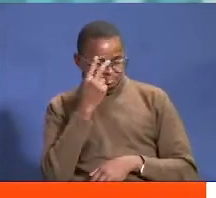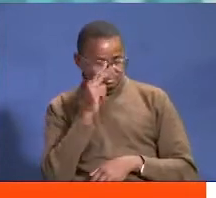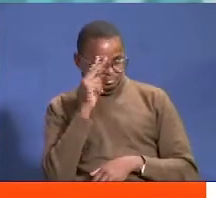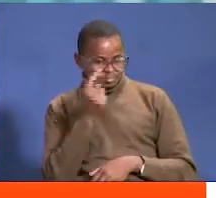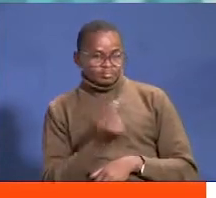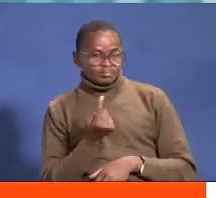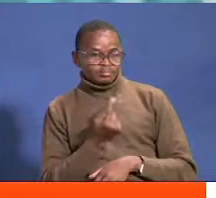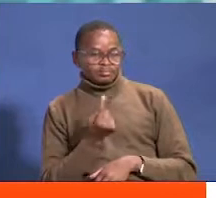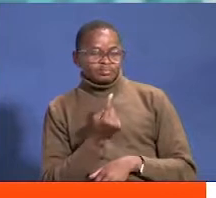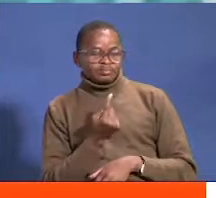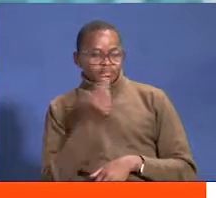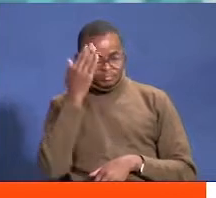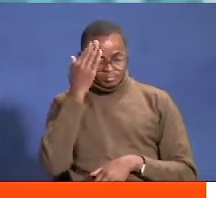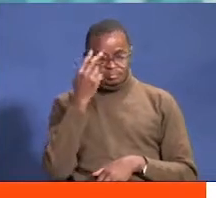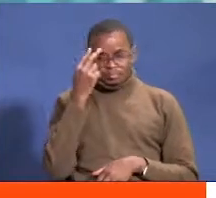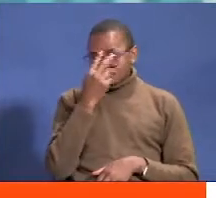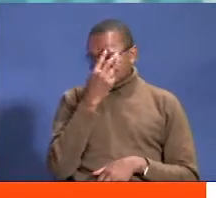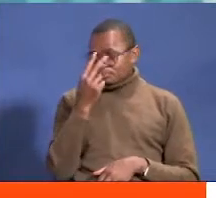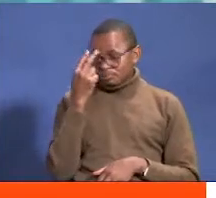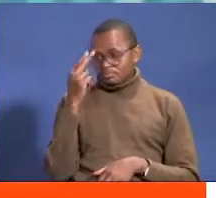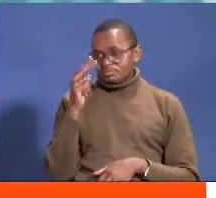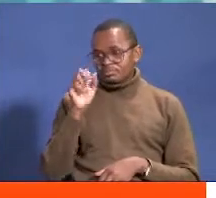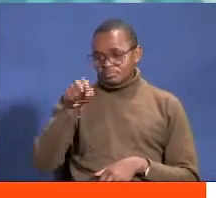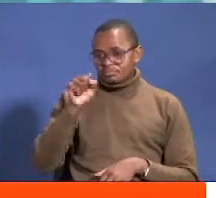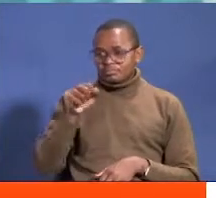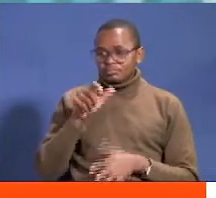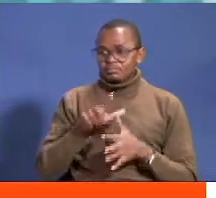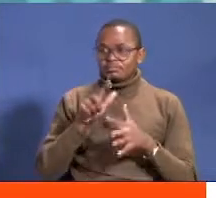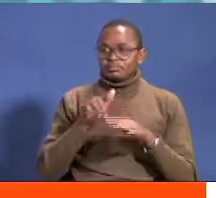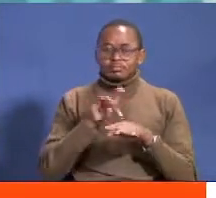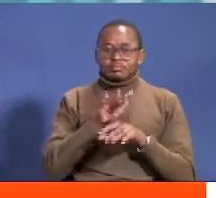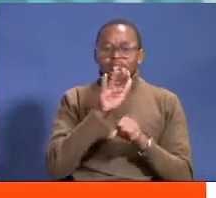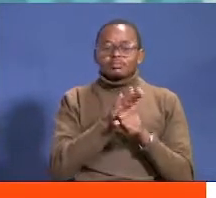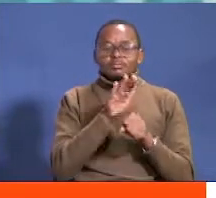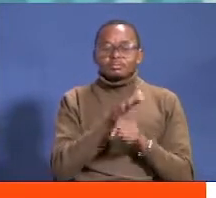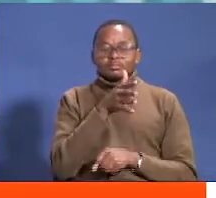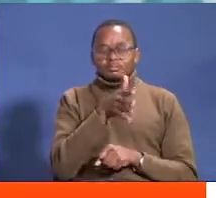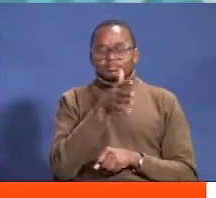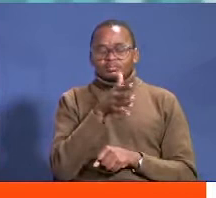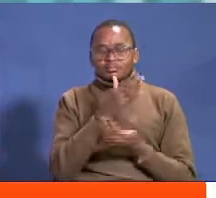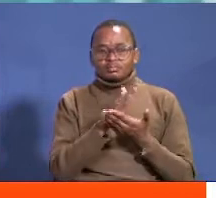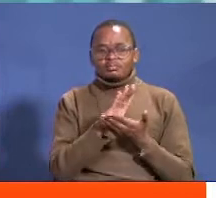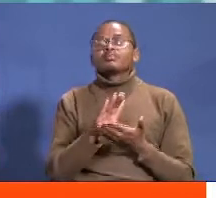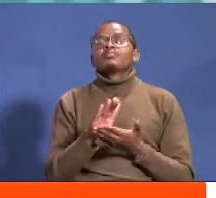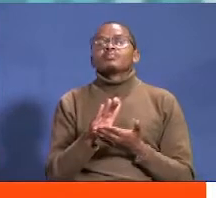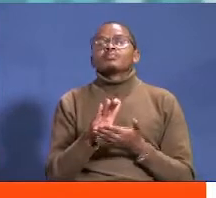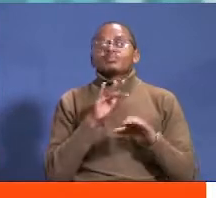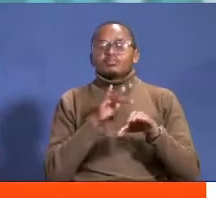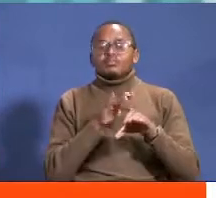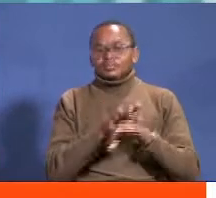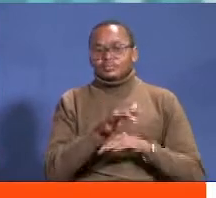just need eyes to see, and therefore, yeah, the effects are so intense, and they're there. Those are some of the effects